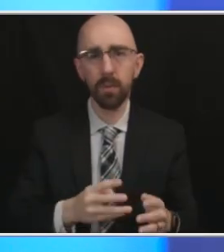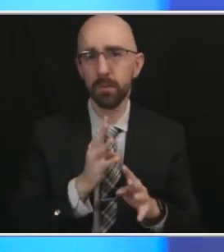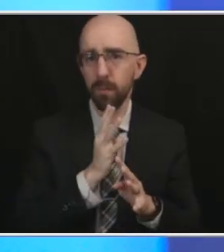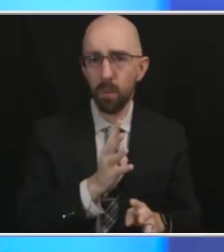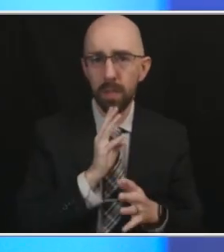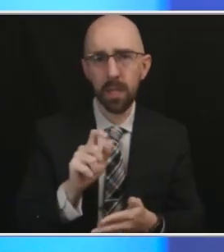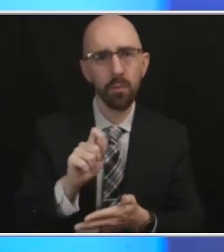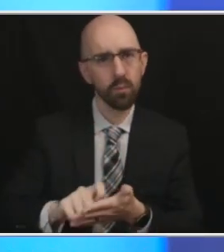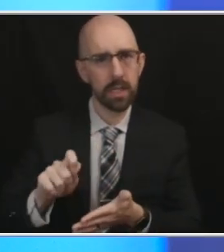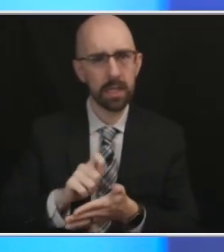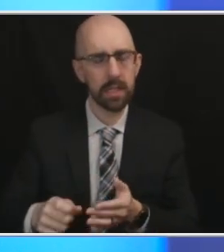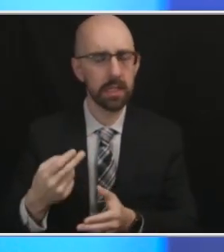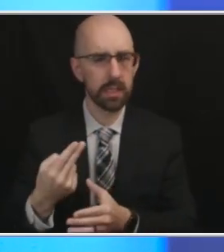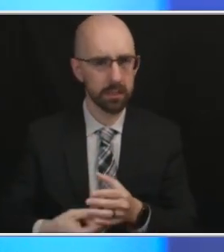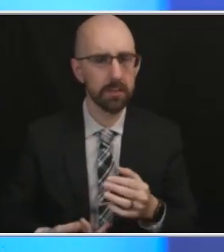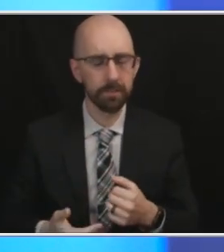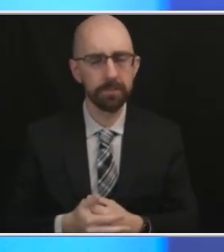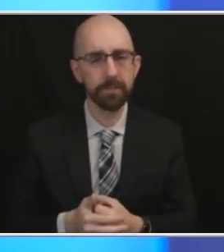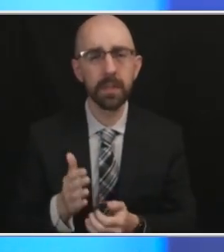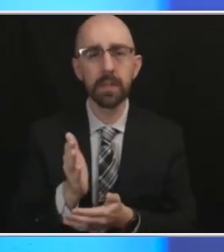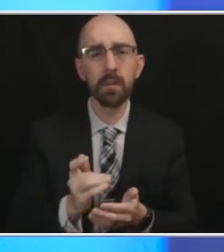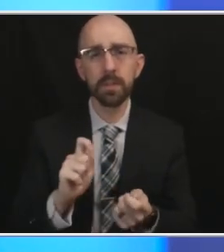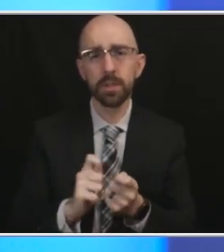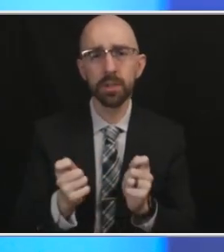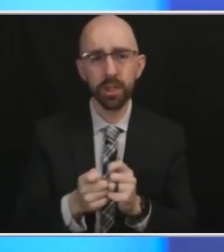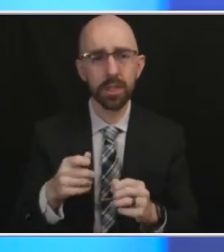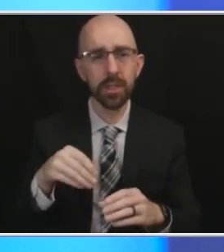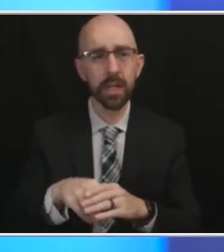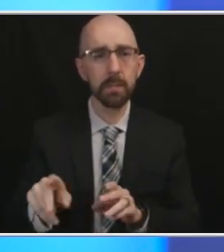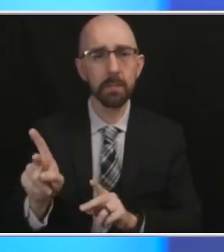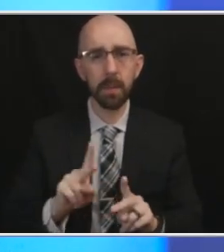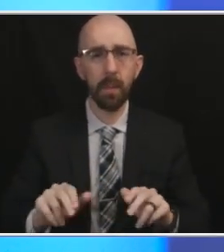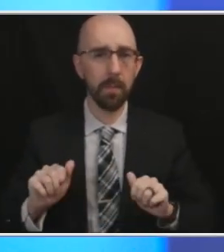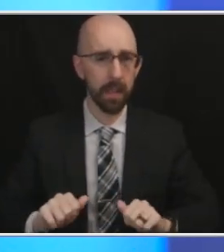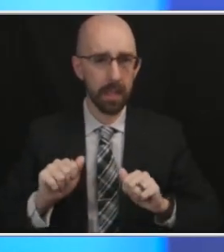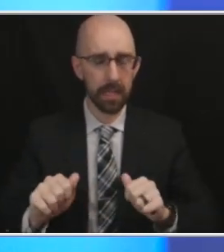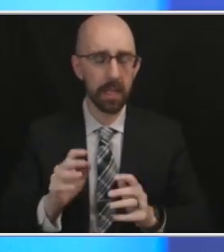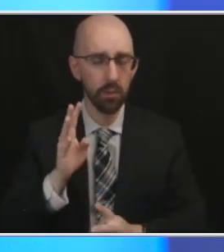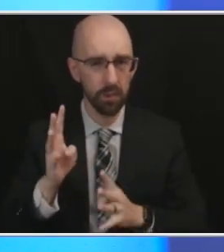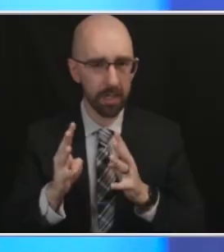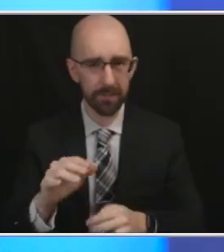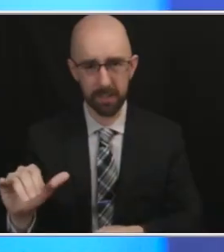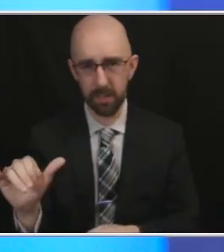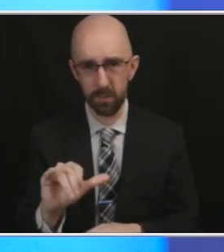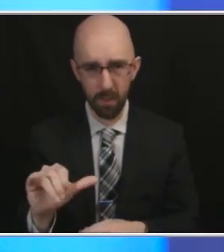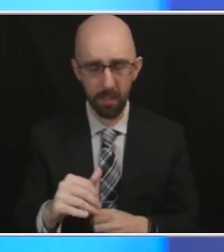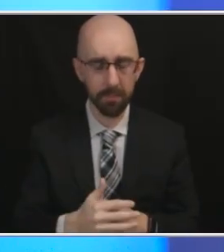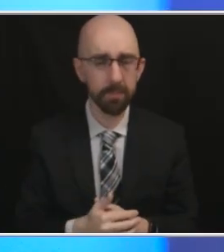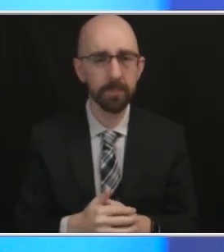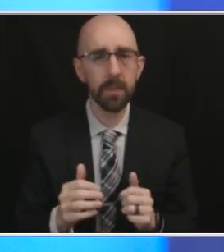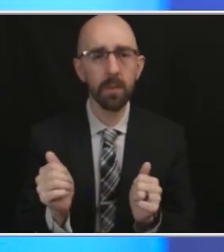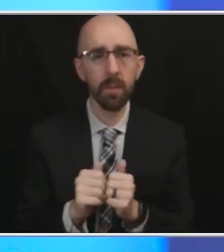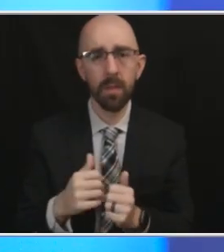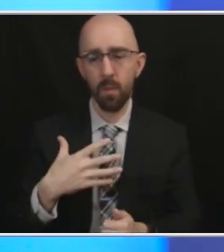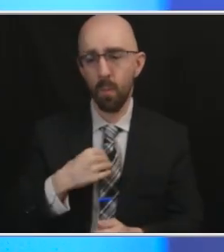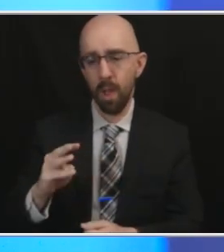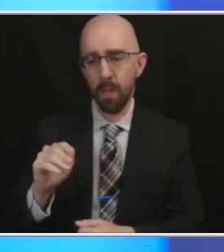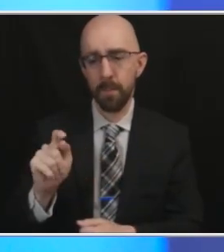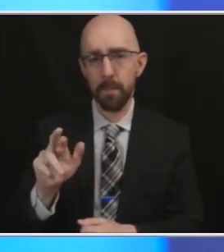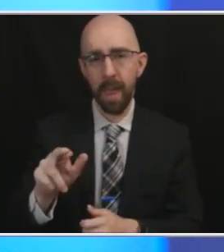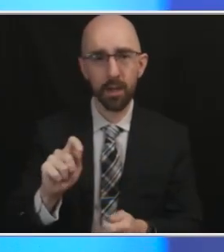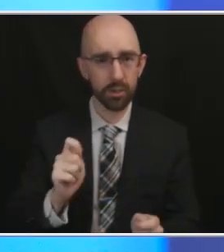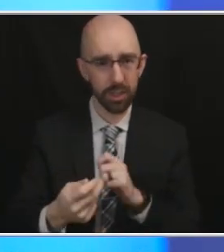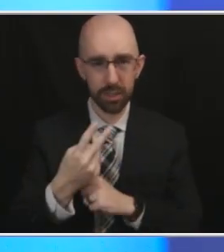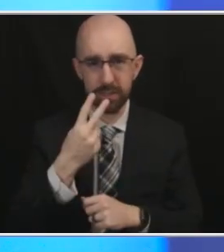language, and some changes in people's ability and creativity as well. And then with white matter changes, you see just